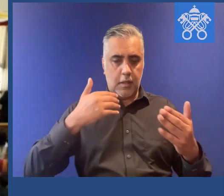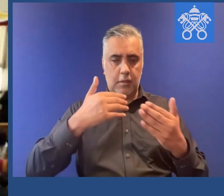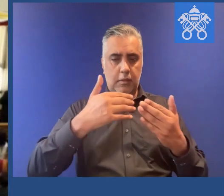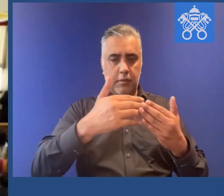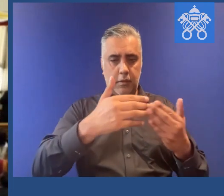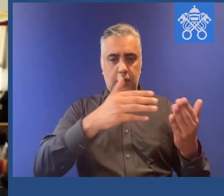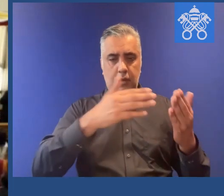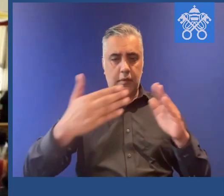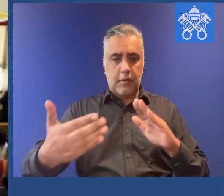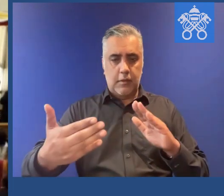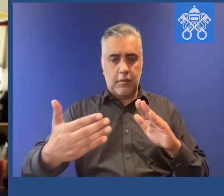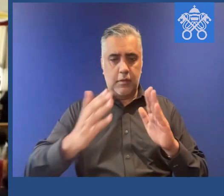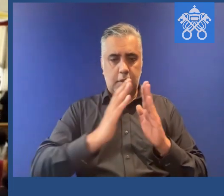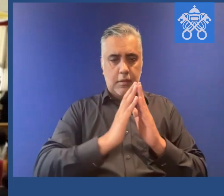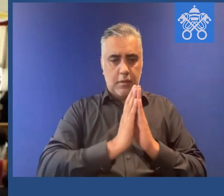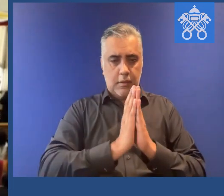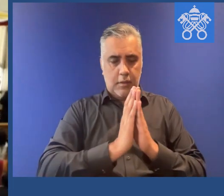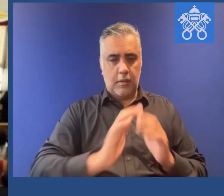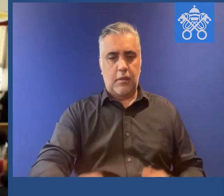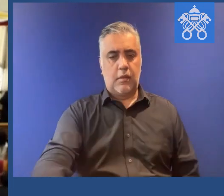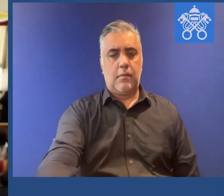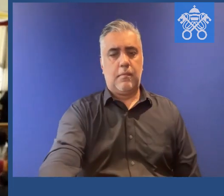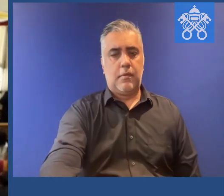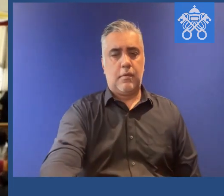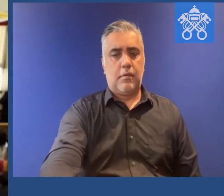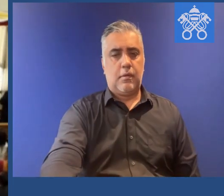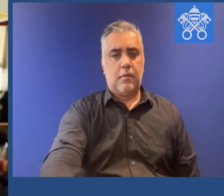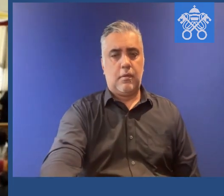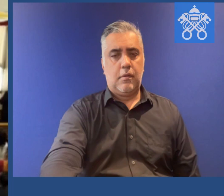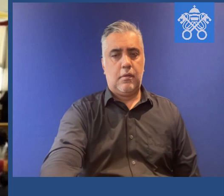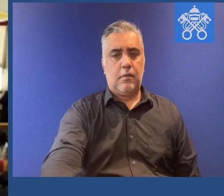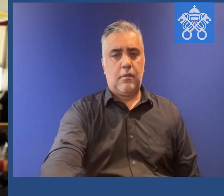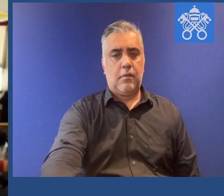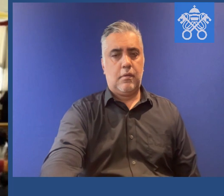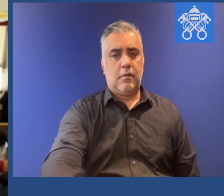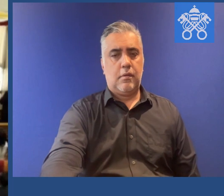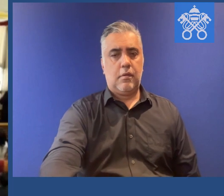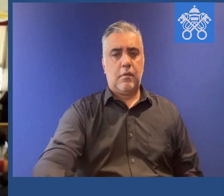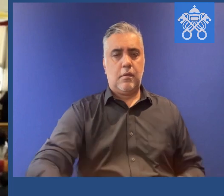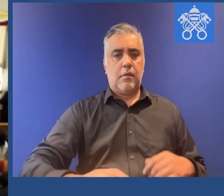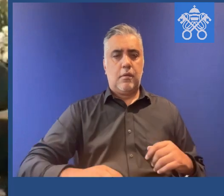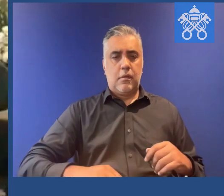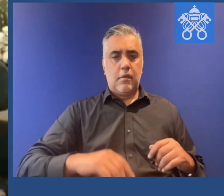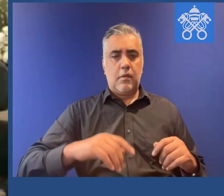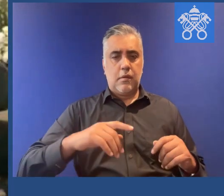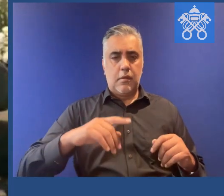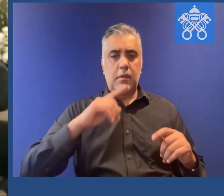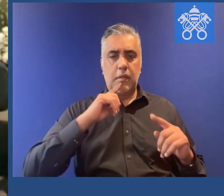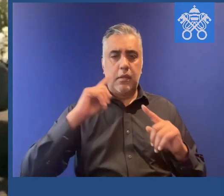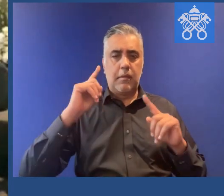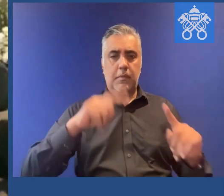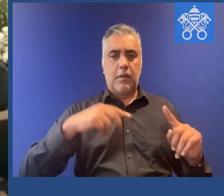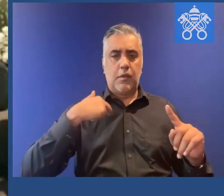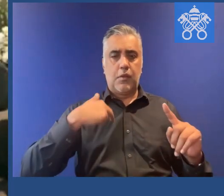pro nobis peccatoribus, nunc et in hora mortis nostre. Amen. Ora pro nobis, Santa Dei